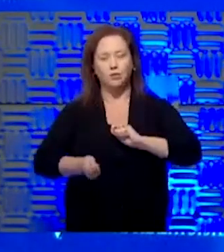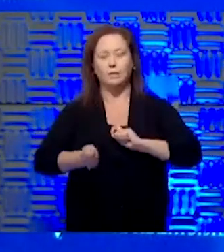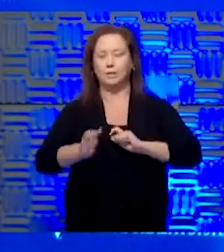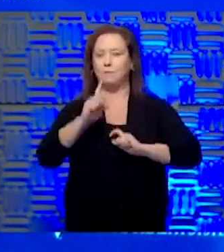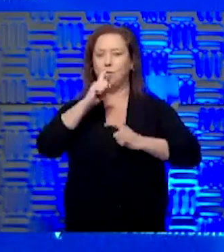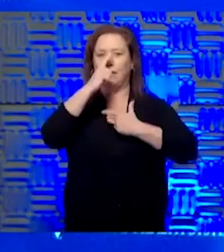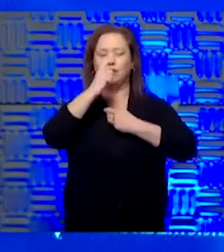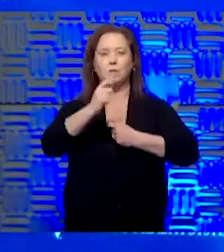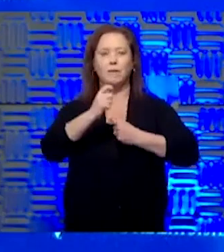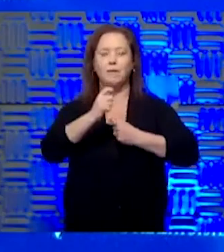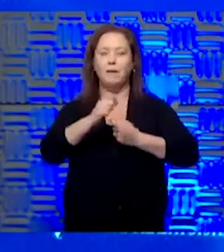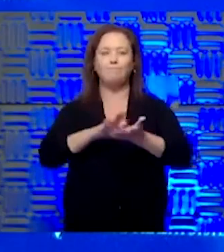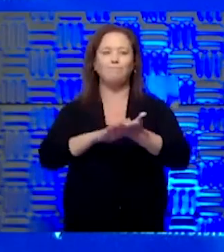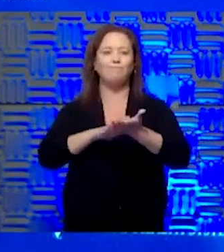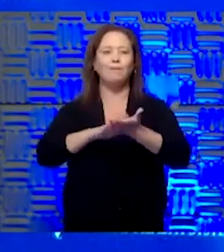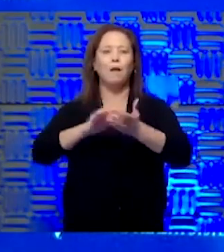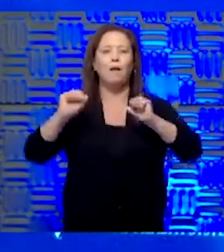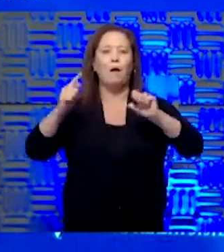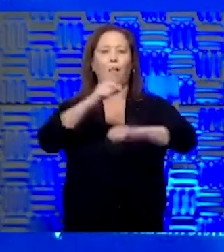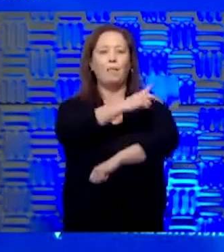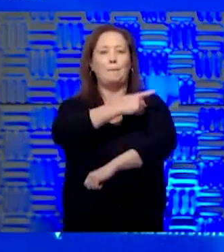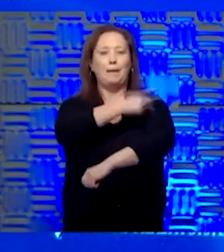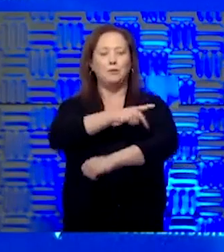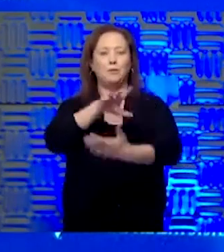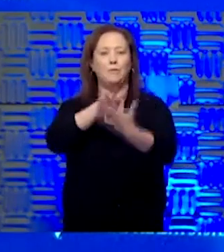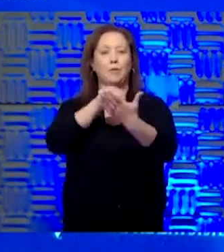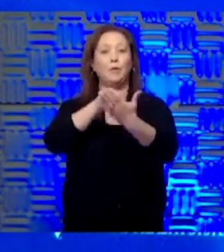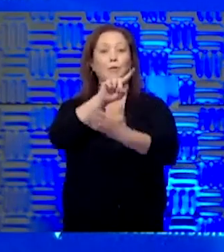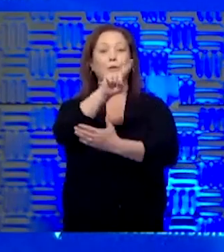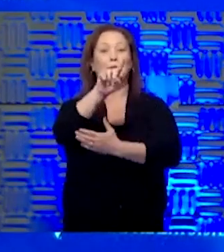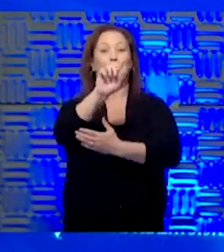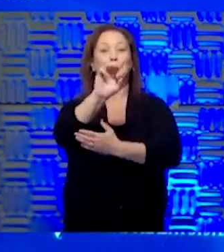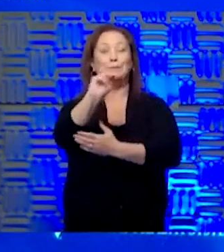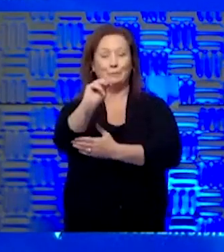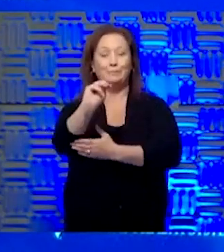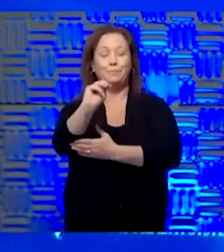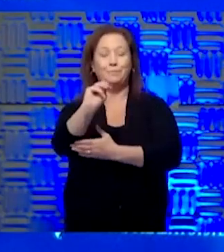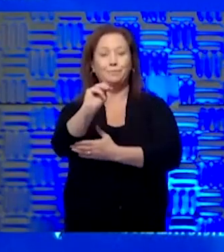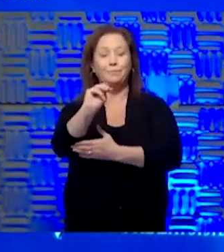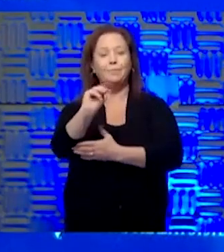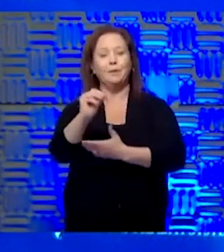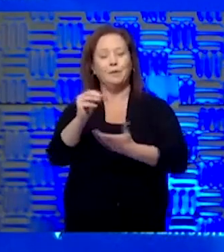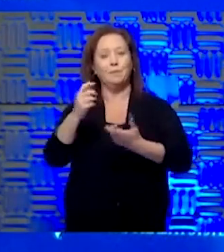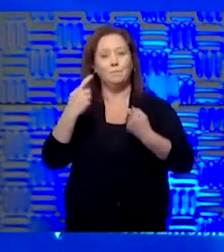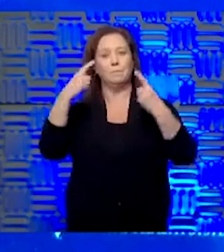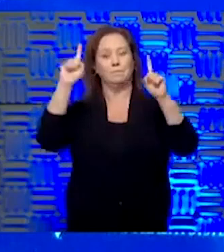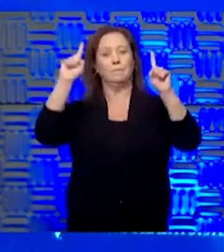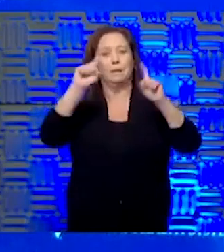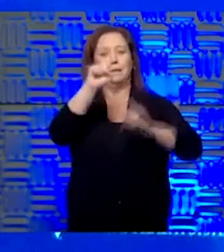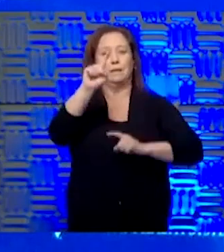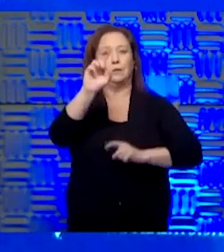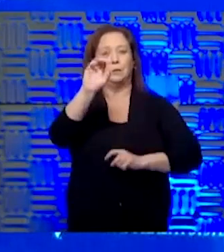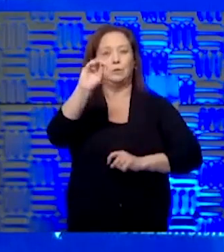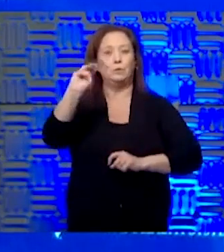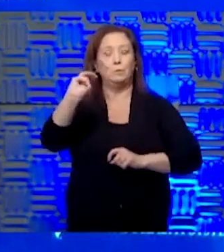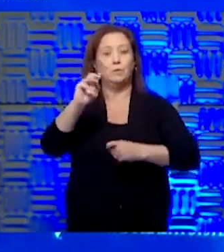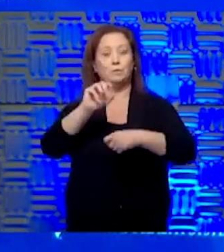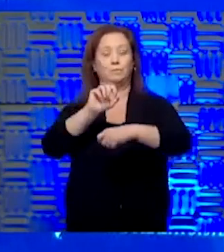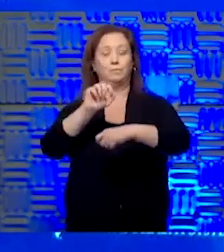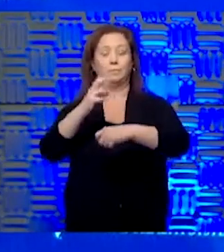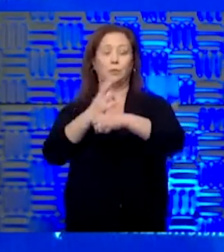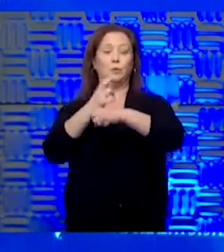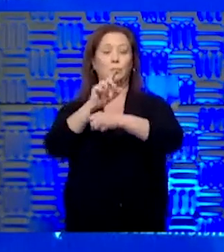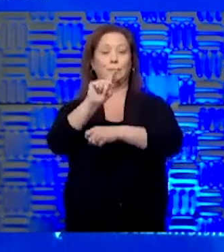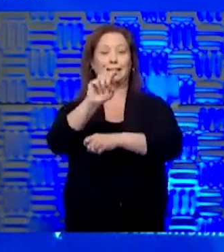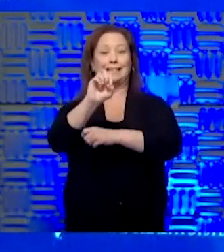applaud all the patients out there who have learned to Zoom and to do different things, allow these telemedicine visits to really to go